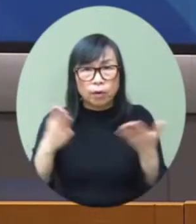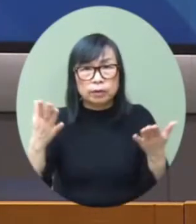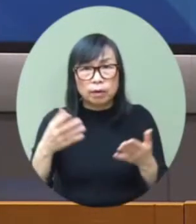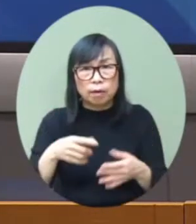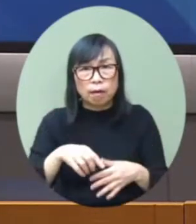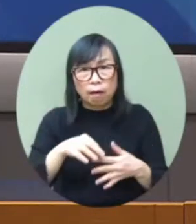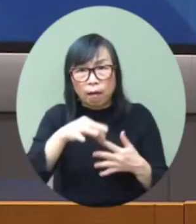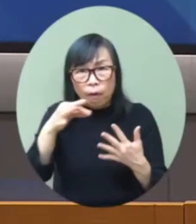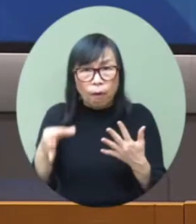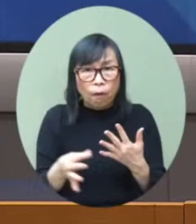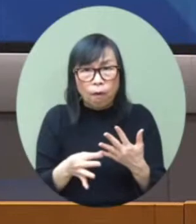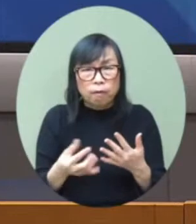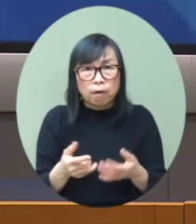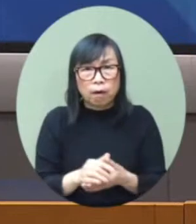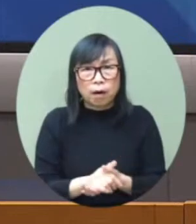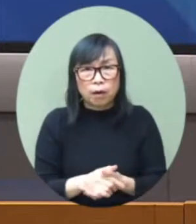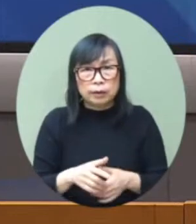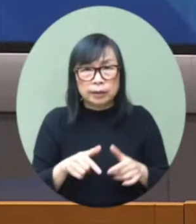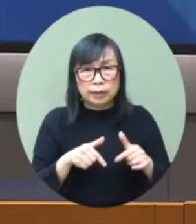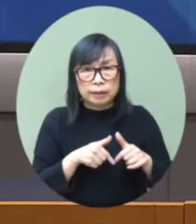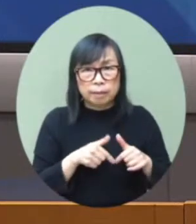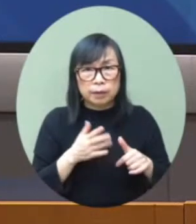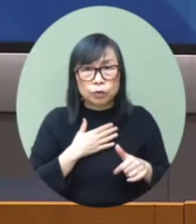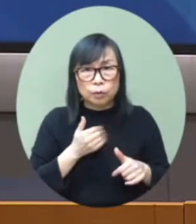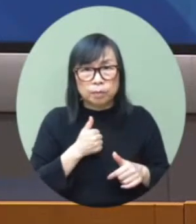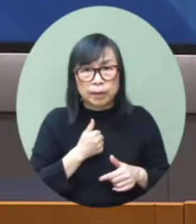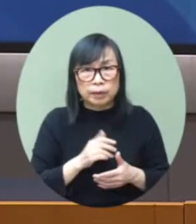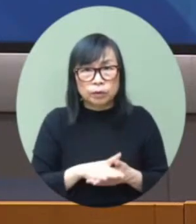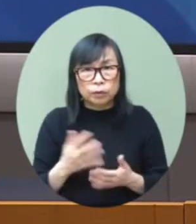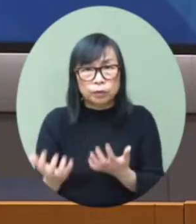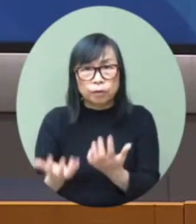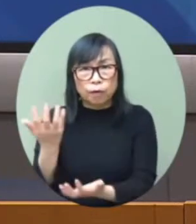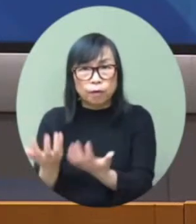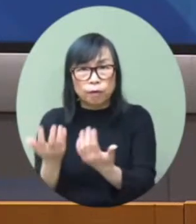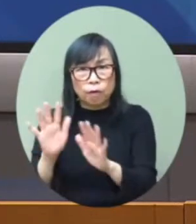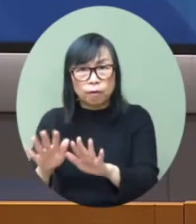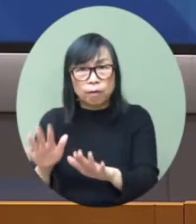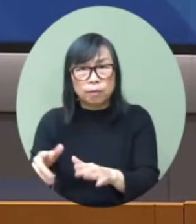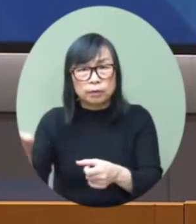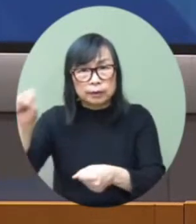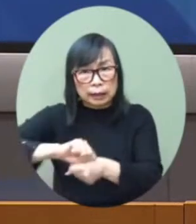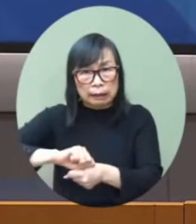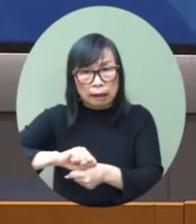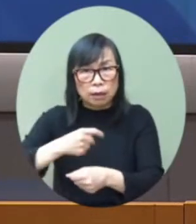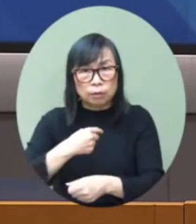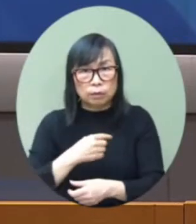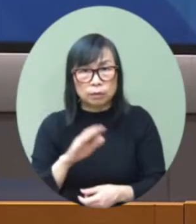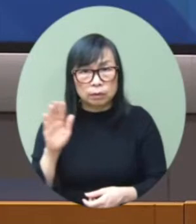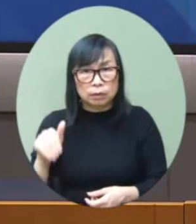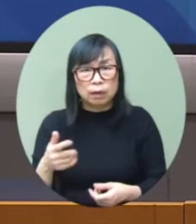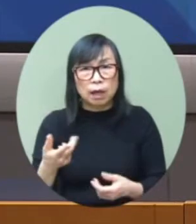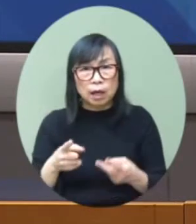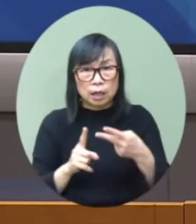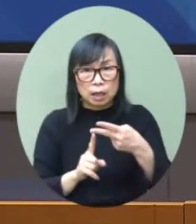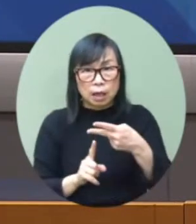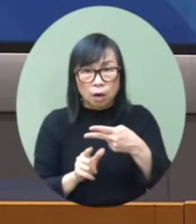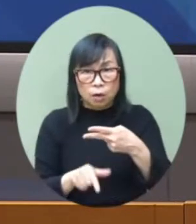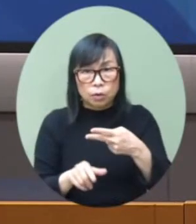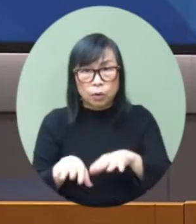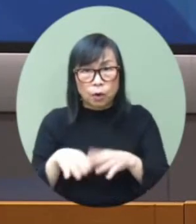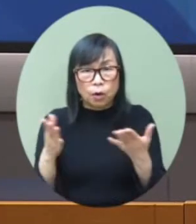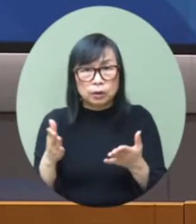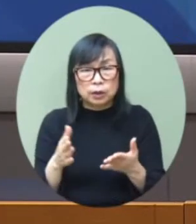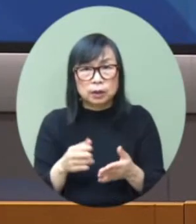Starting from the beginning of the 5th wave, we expected a